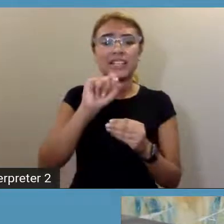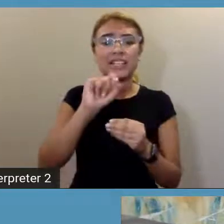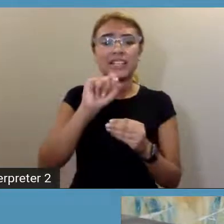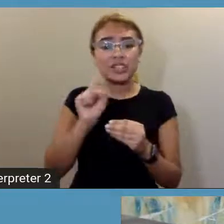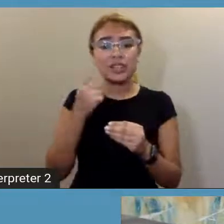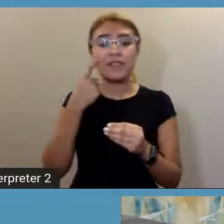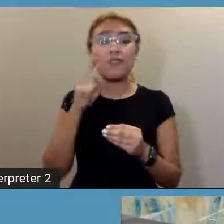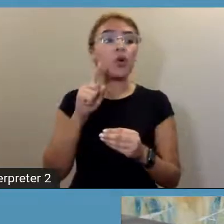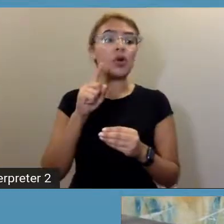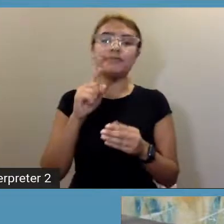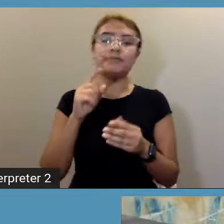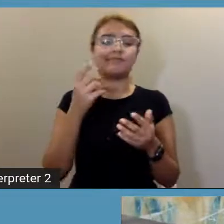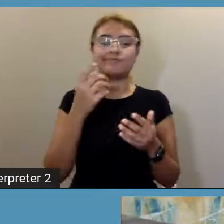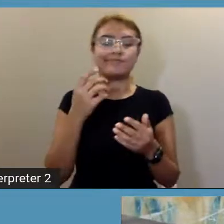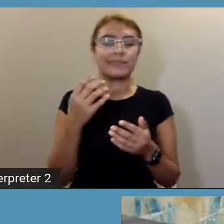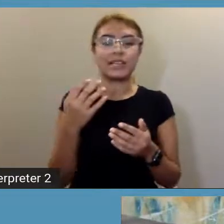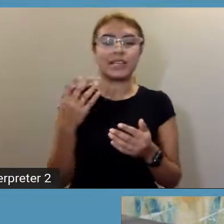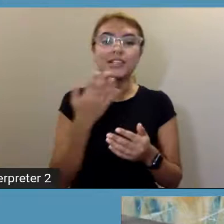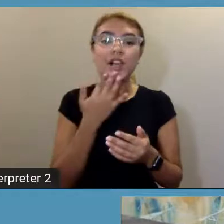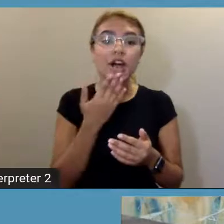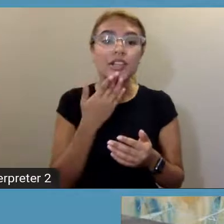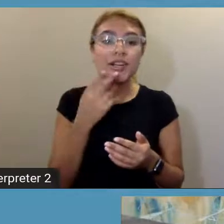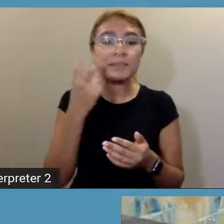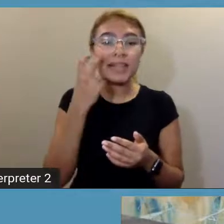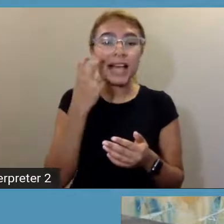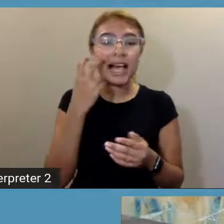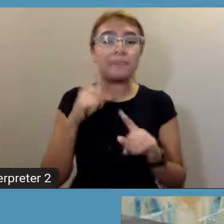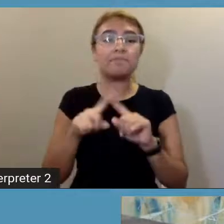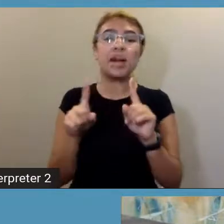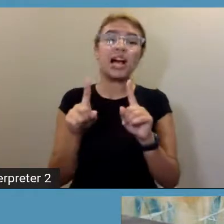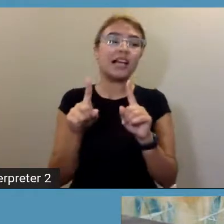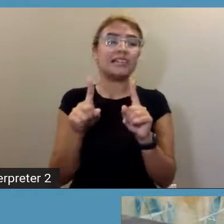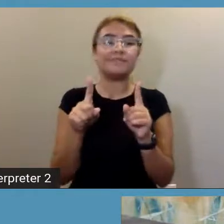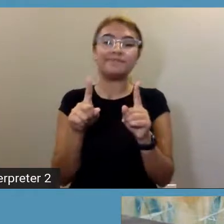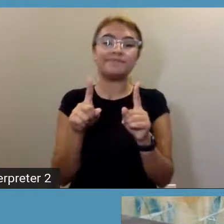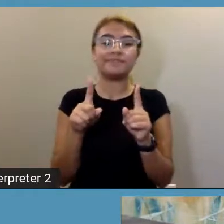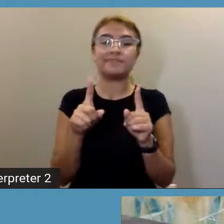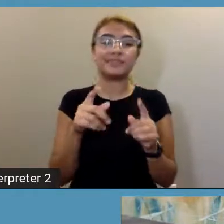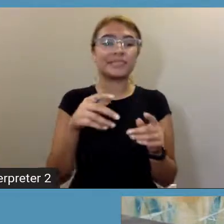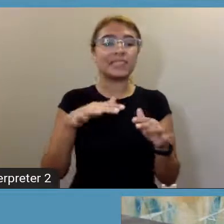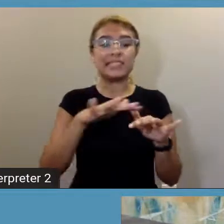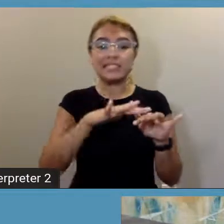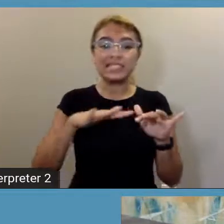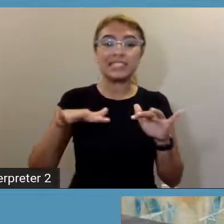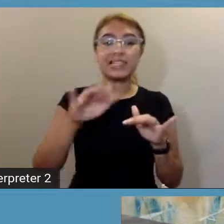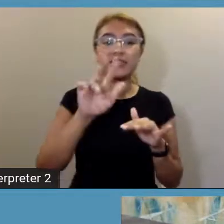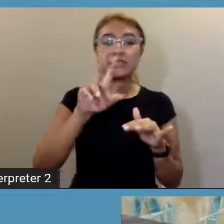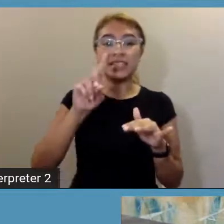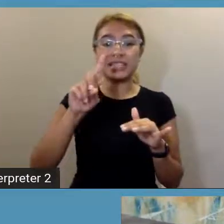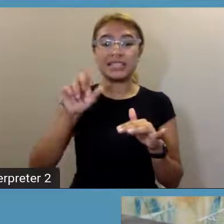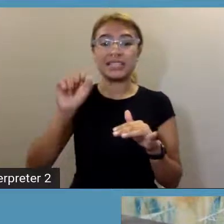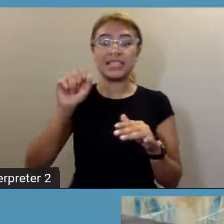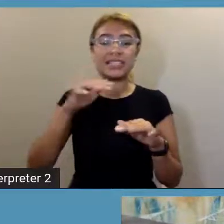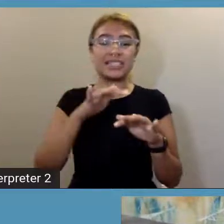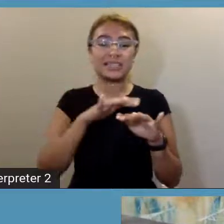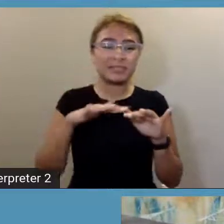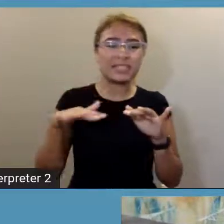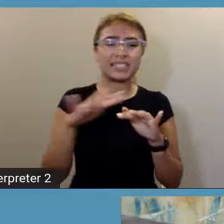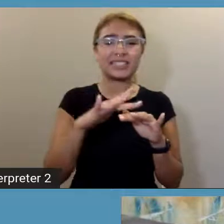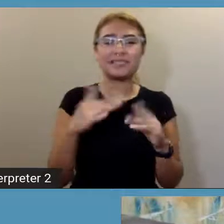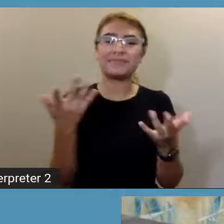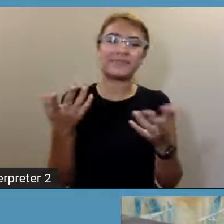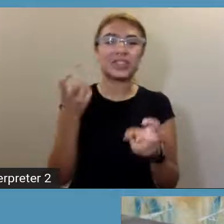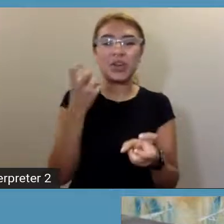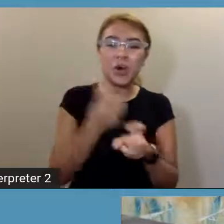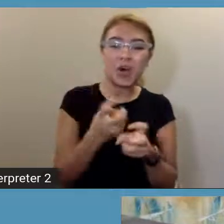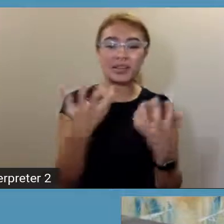color blindness, but generally the adaptations for 3D spaces are done by the end user because you can't account for all